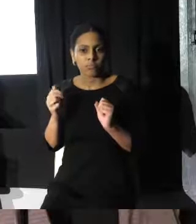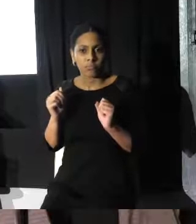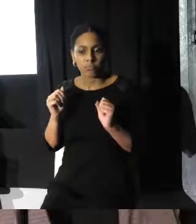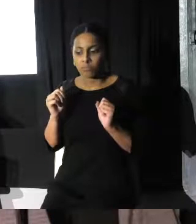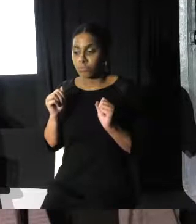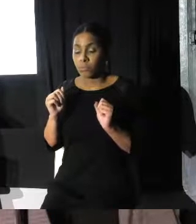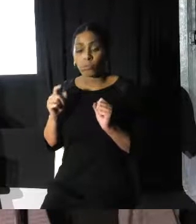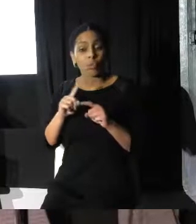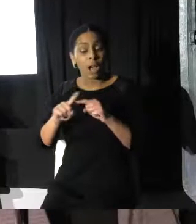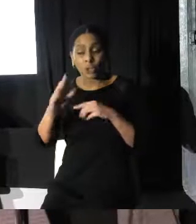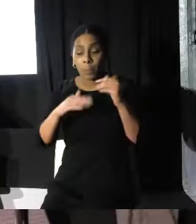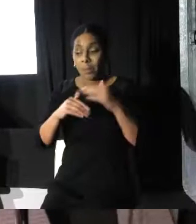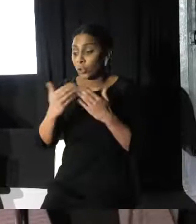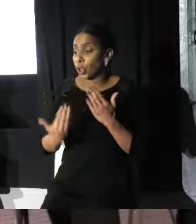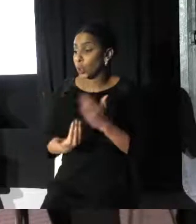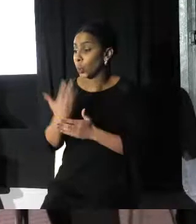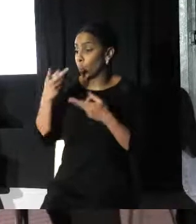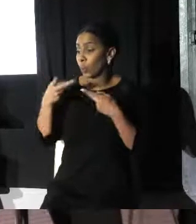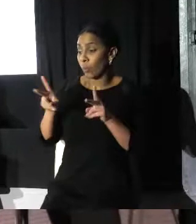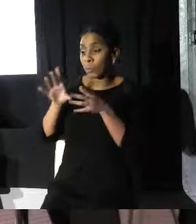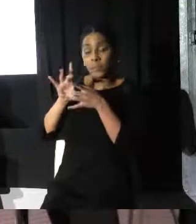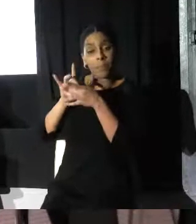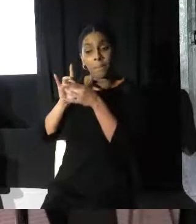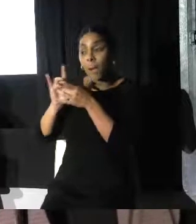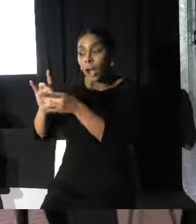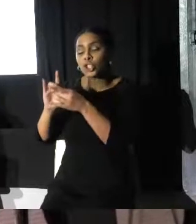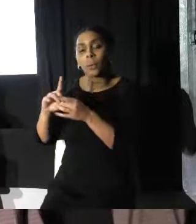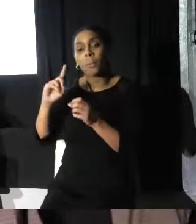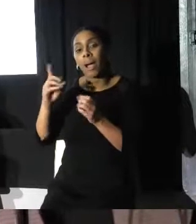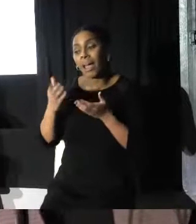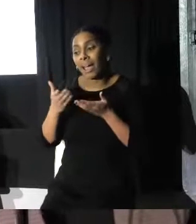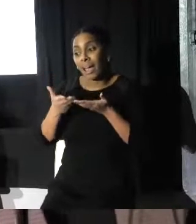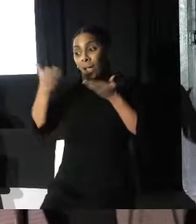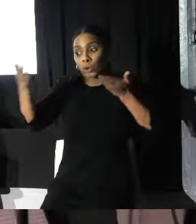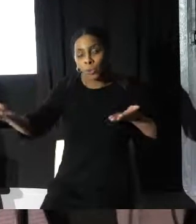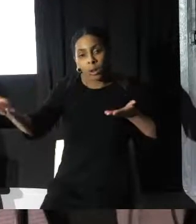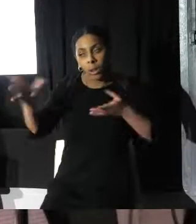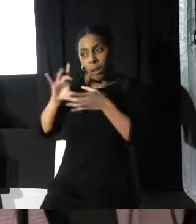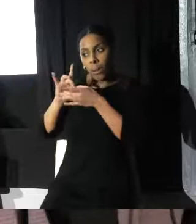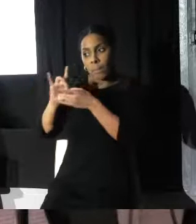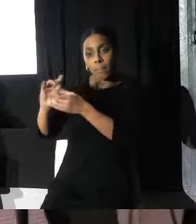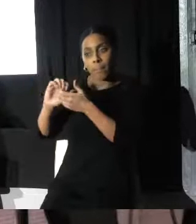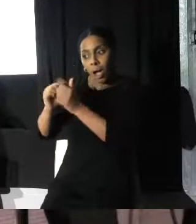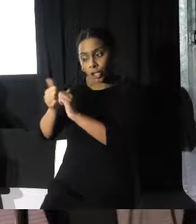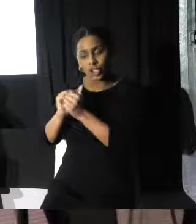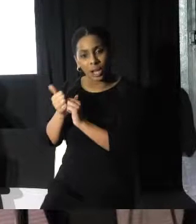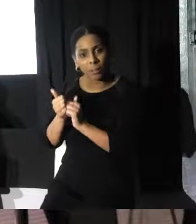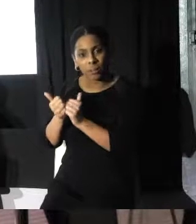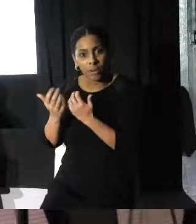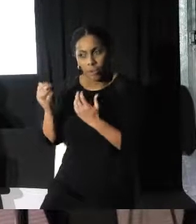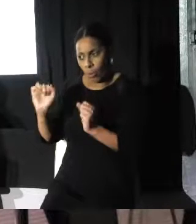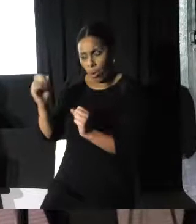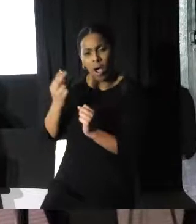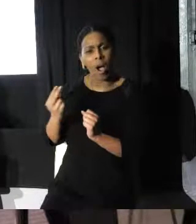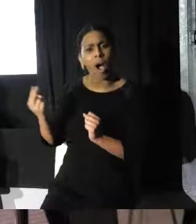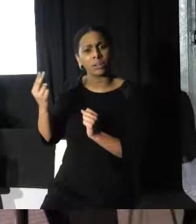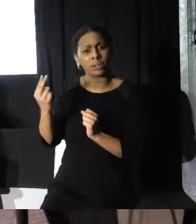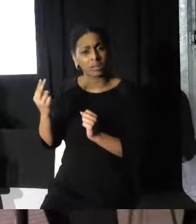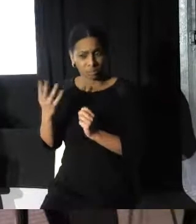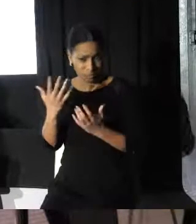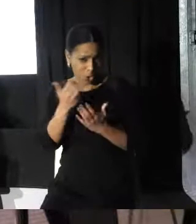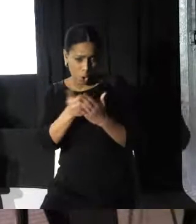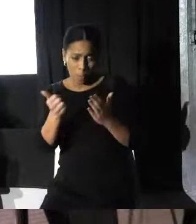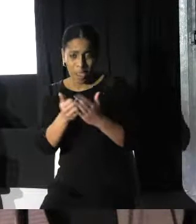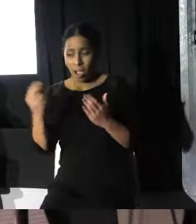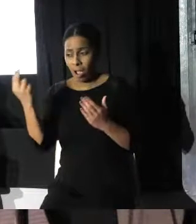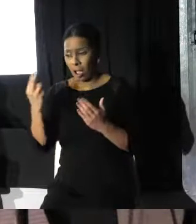forms of partnership, a more equitable partnership, maybe involves African artists. So I definitely think art, I mean, artists are often ahead of the game on these things,